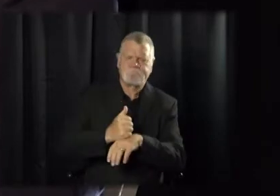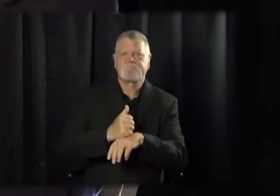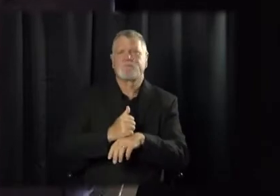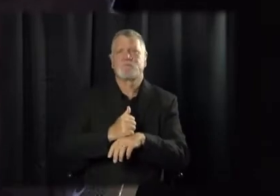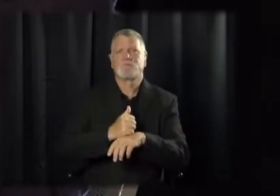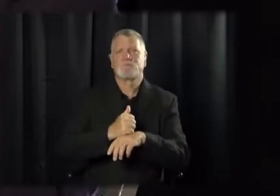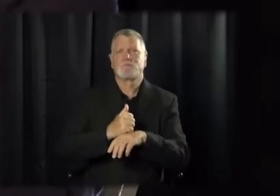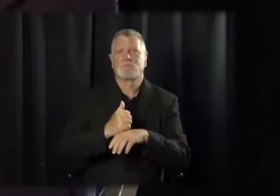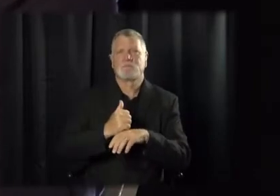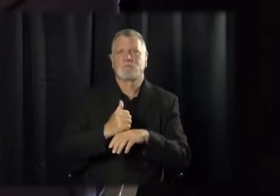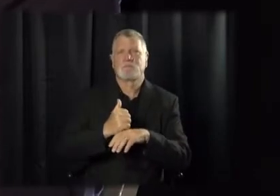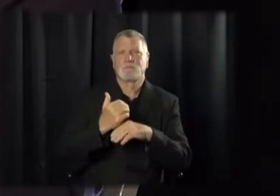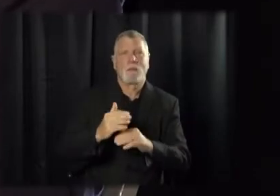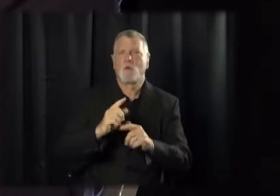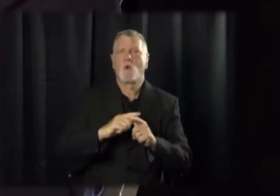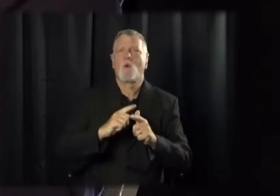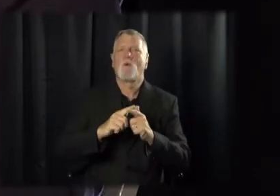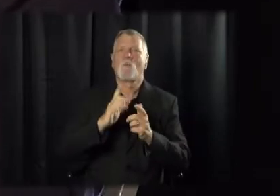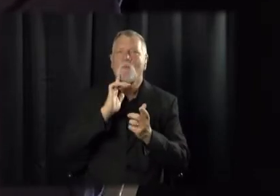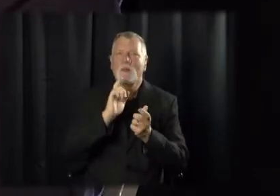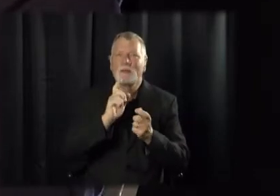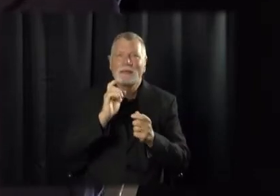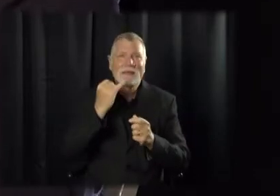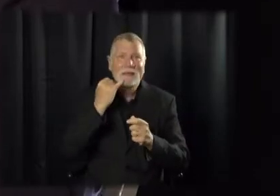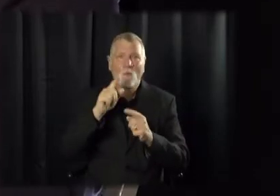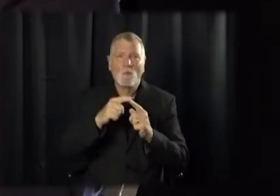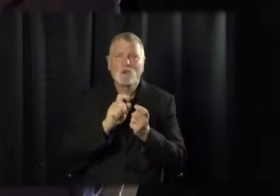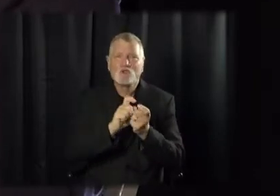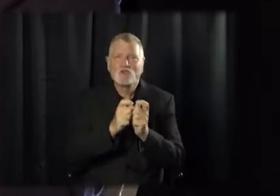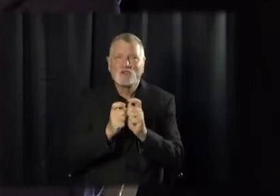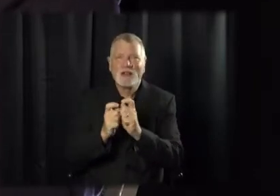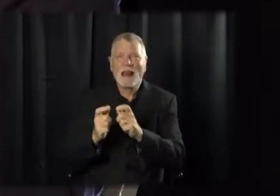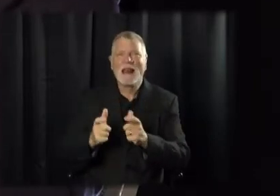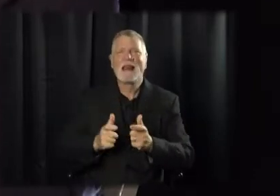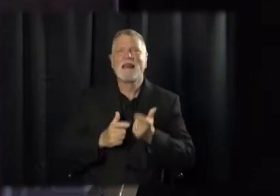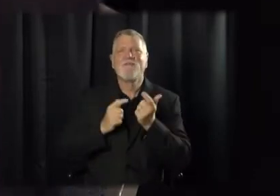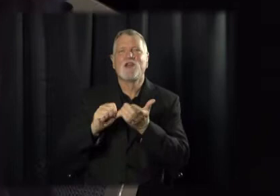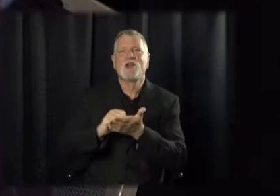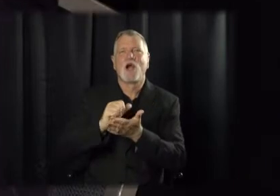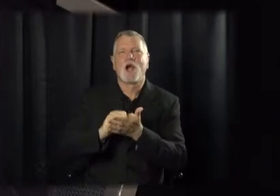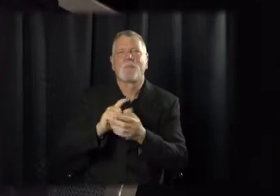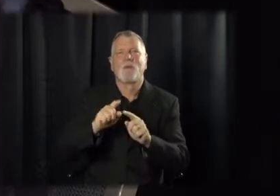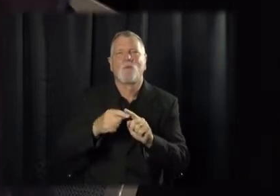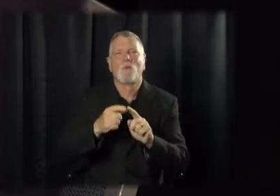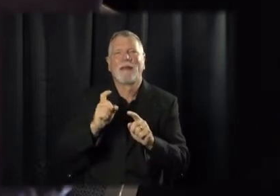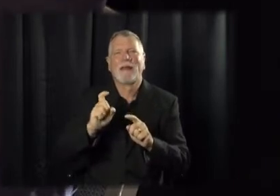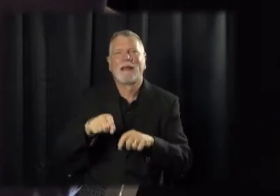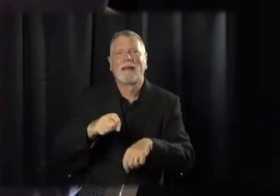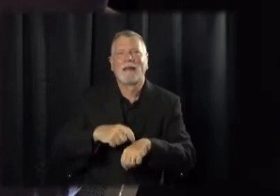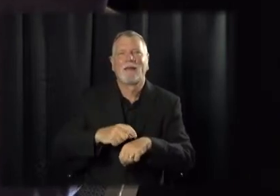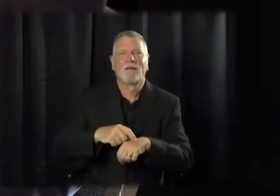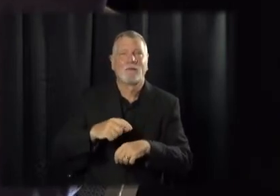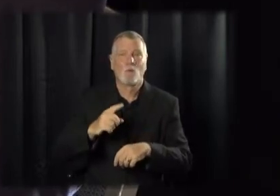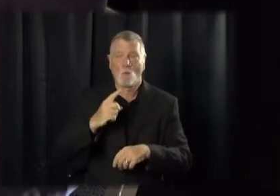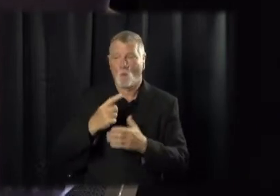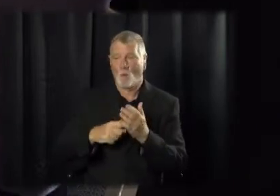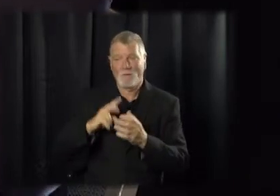that should be revised as necessary when the time comes. When the Vice President is